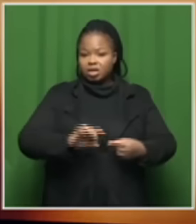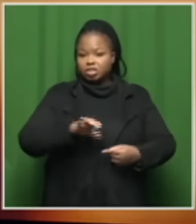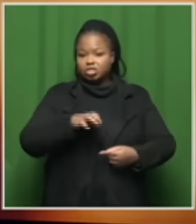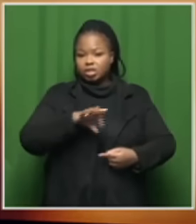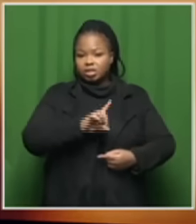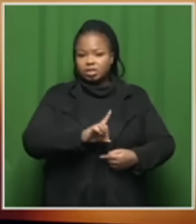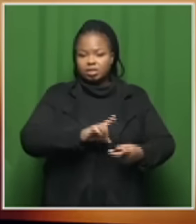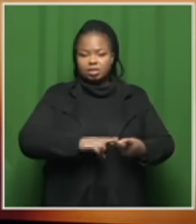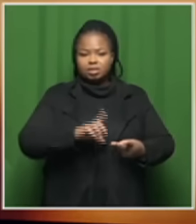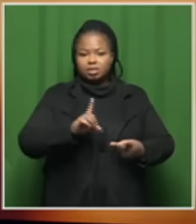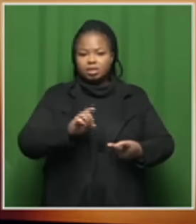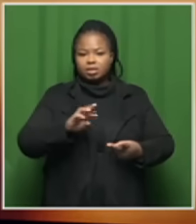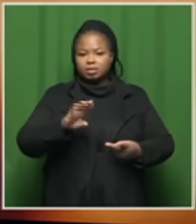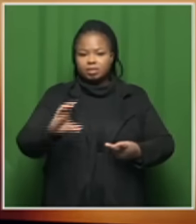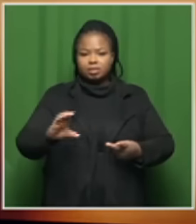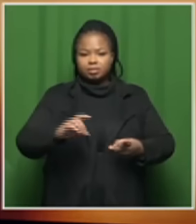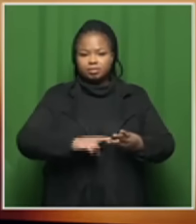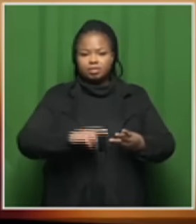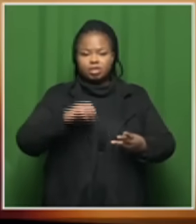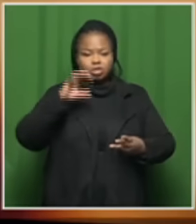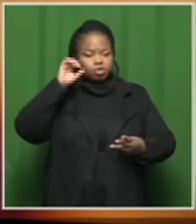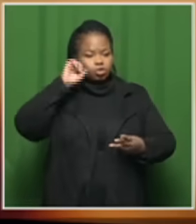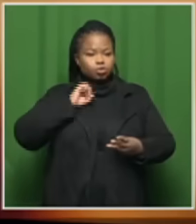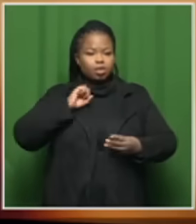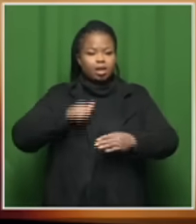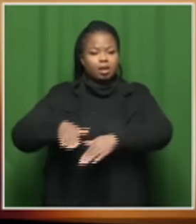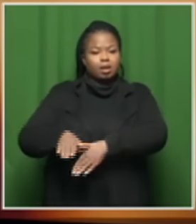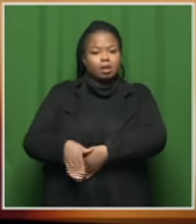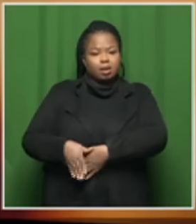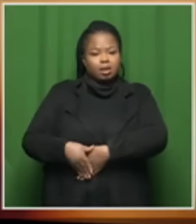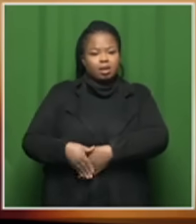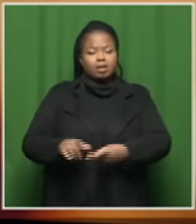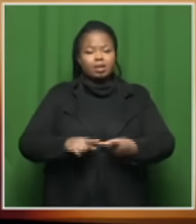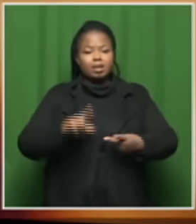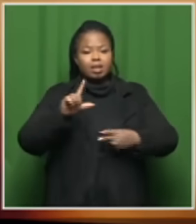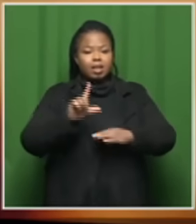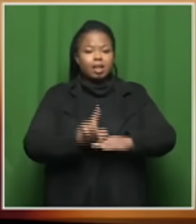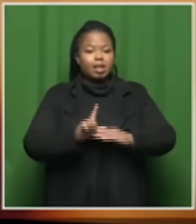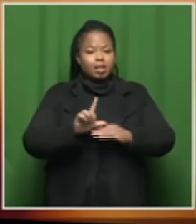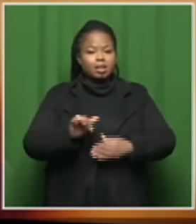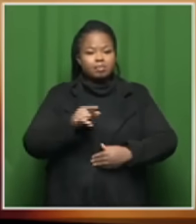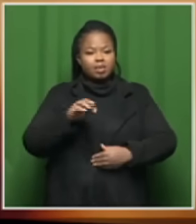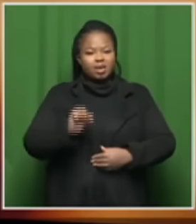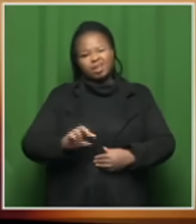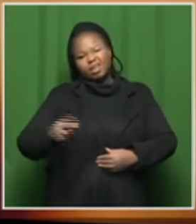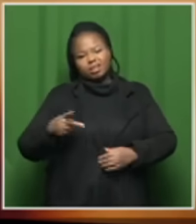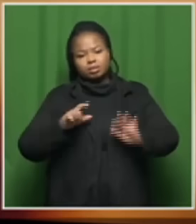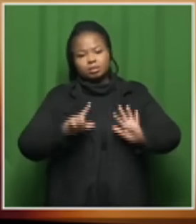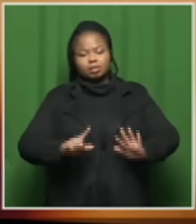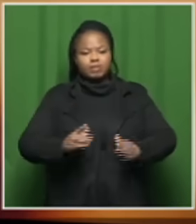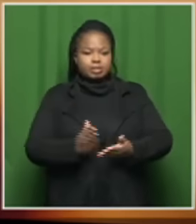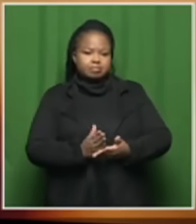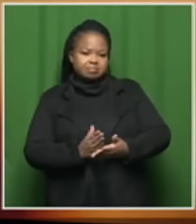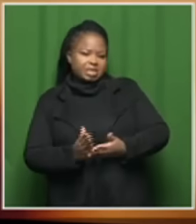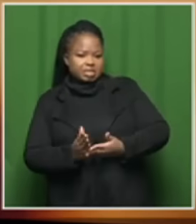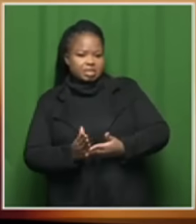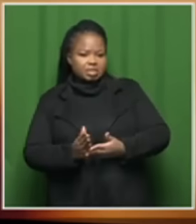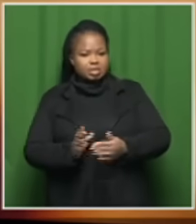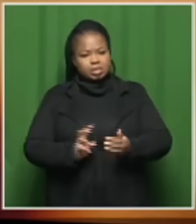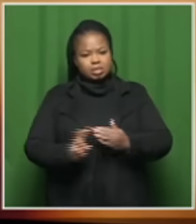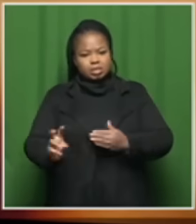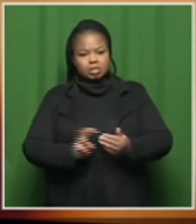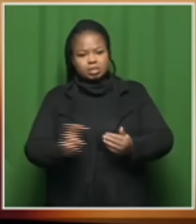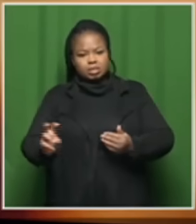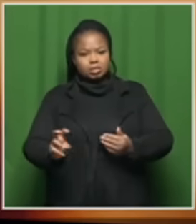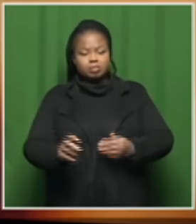Republic of Congo, Sudan and Libya, among others. 7 additional countries face partial limits on entry.